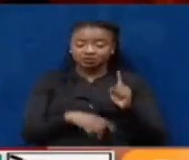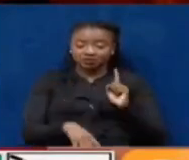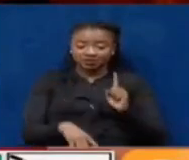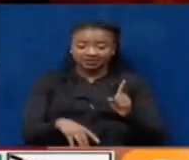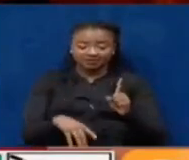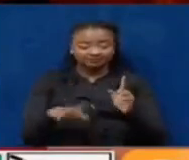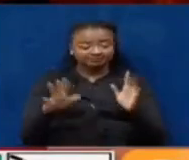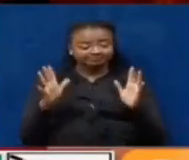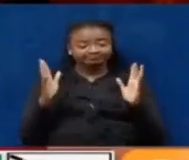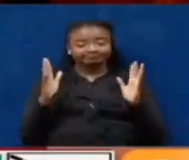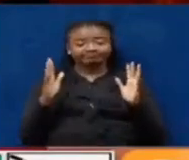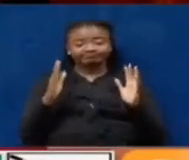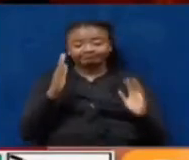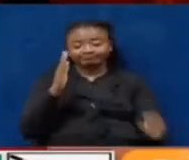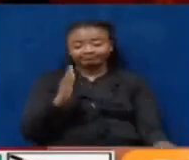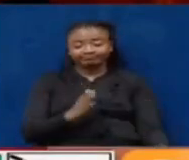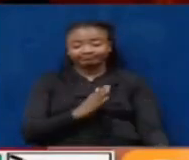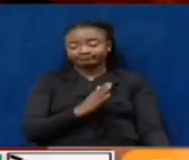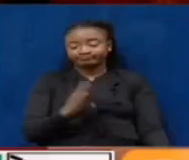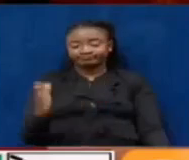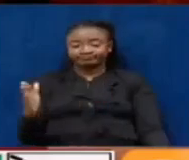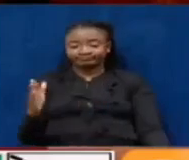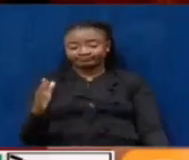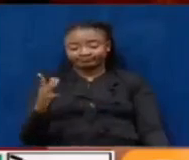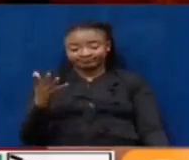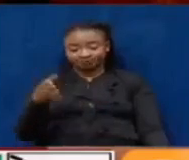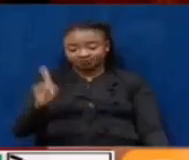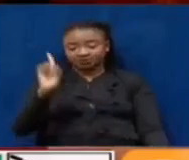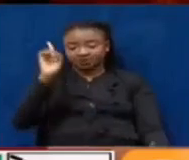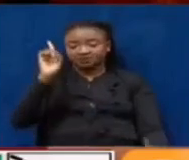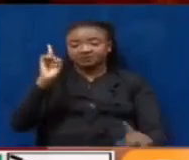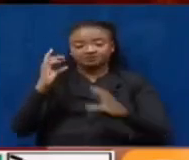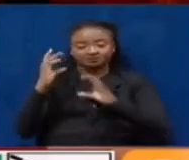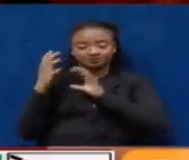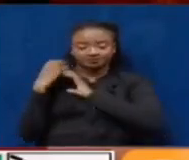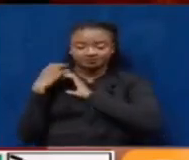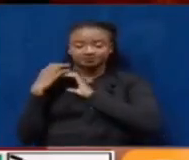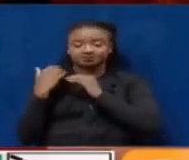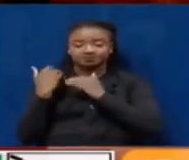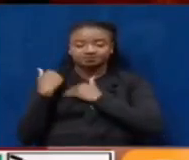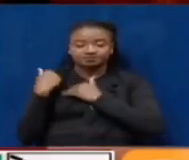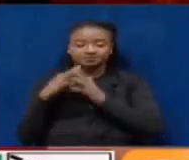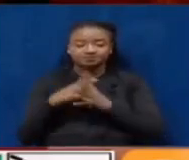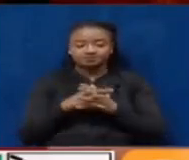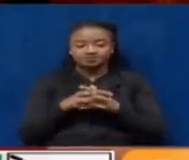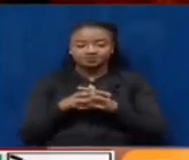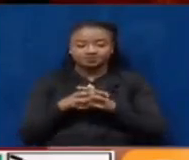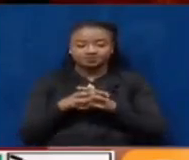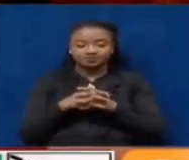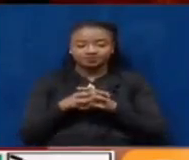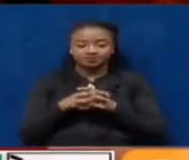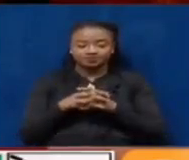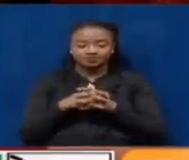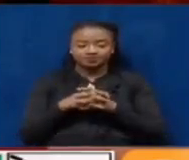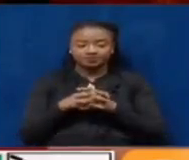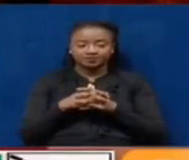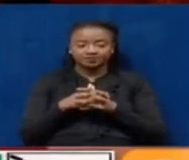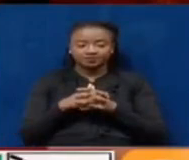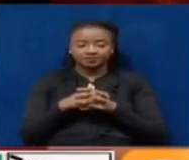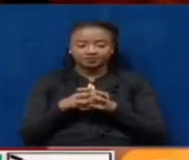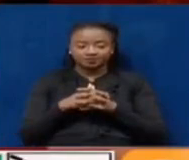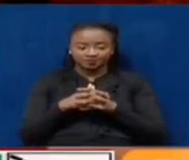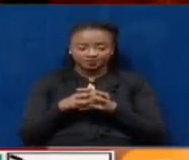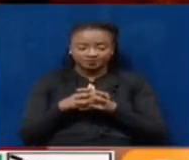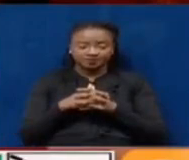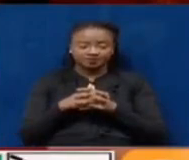bed, they must lie on it. Mr. Speaker, the mover of the